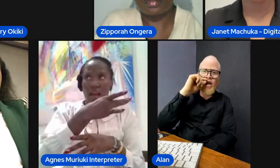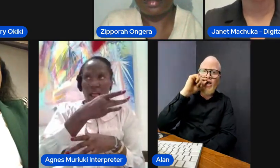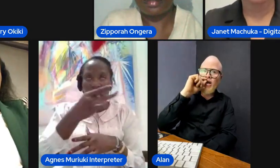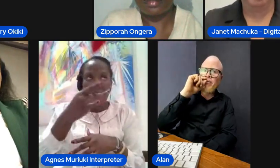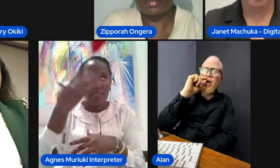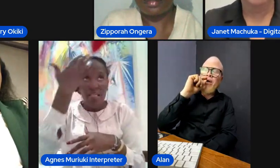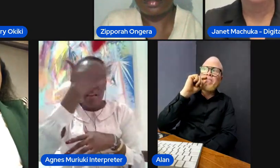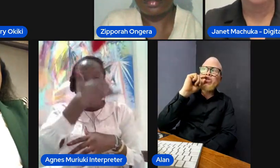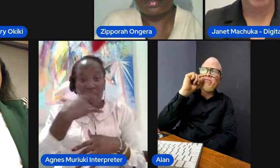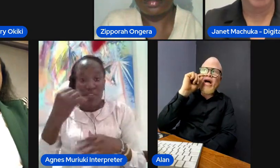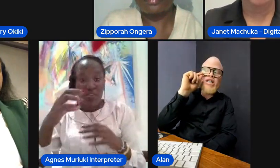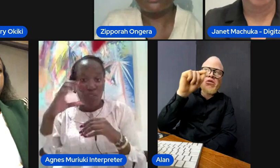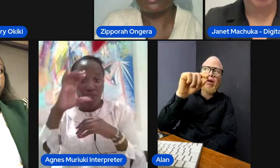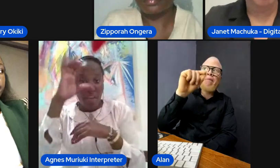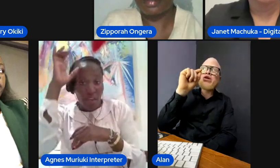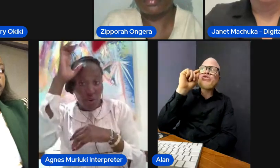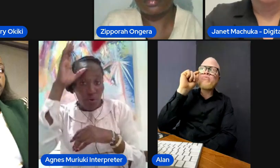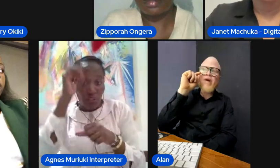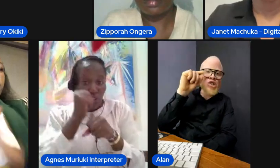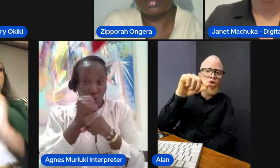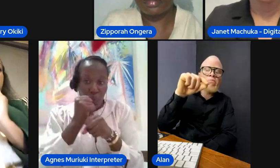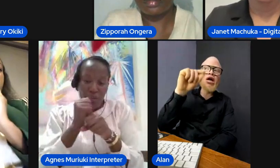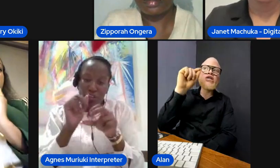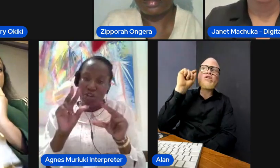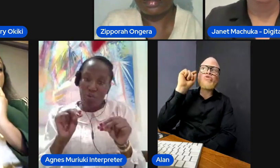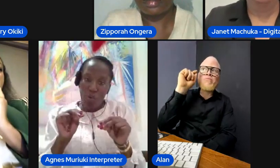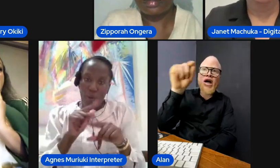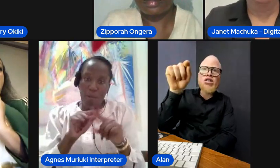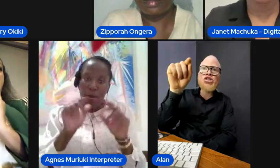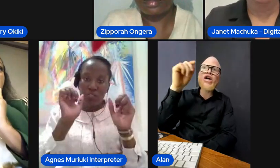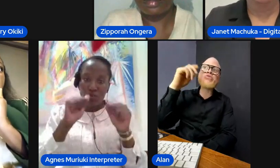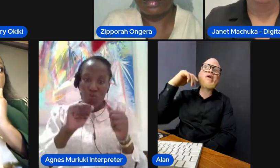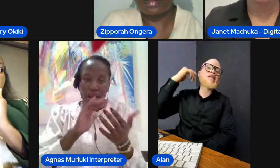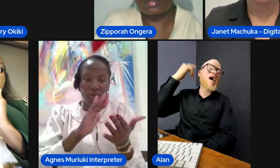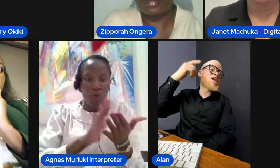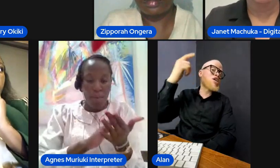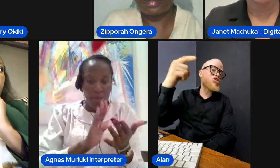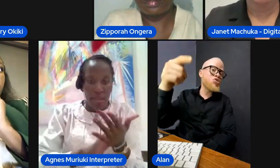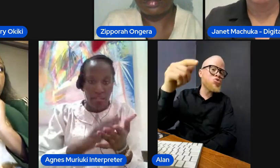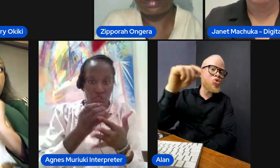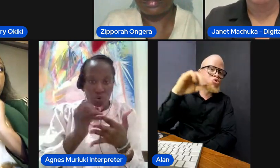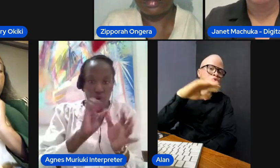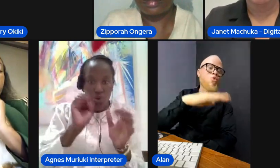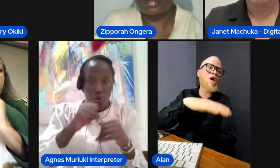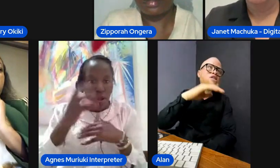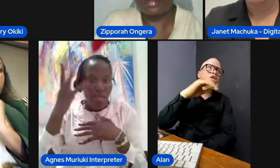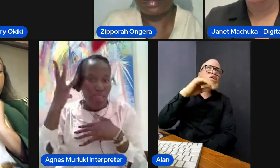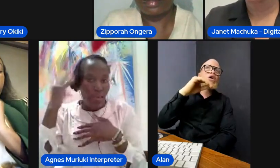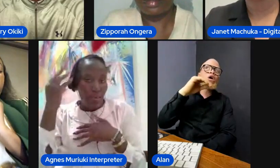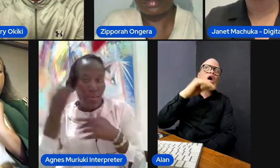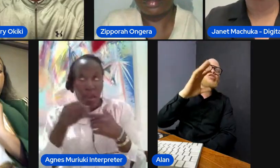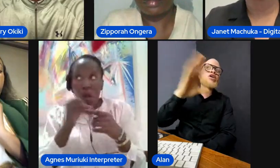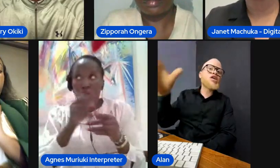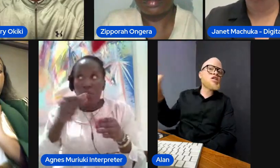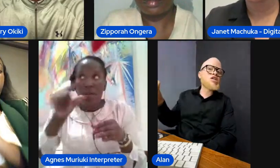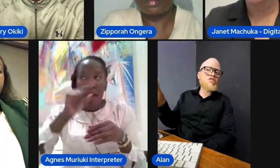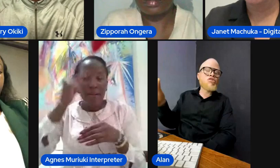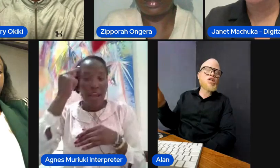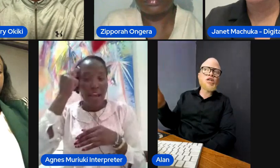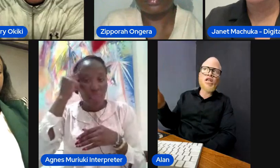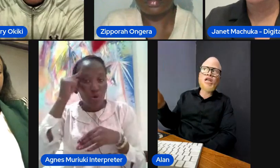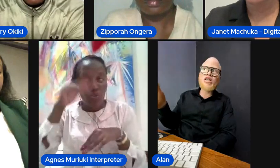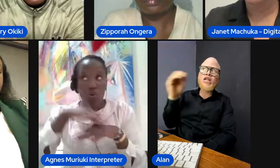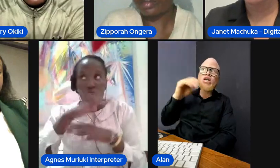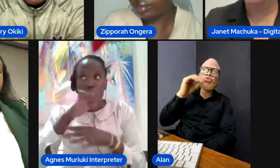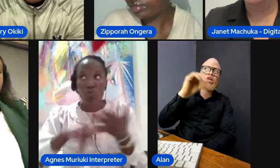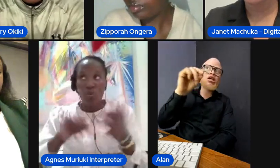you are creating, but you might repurpose, you might comment, you might share, you might add a thought onto what other creators have